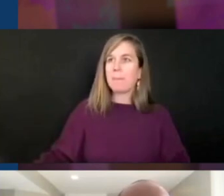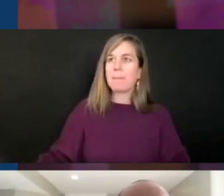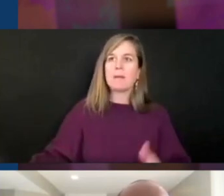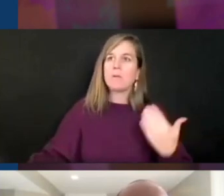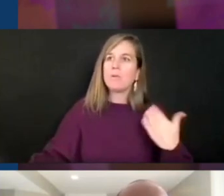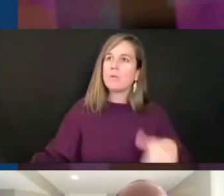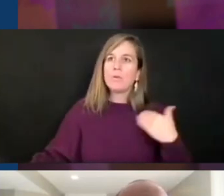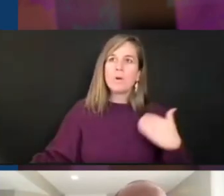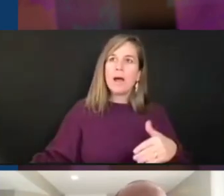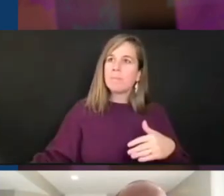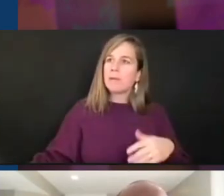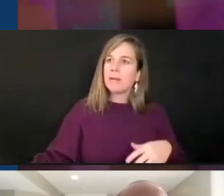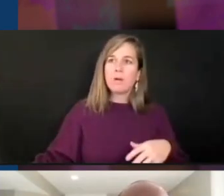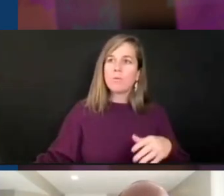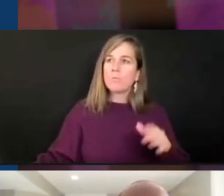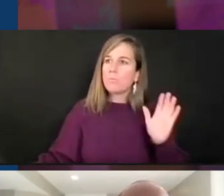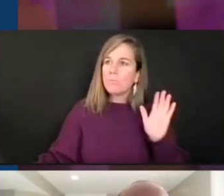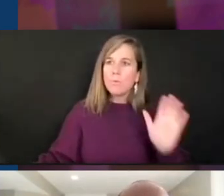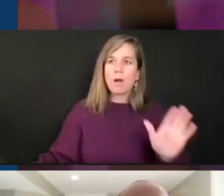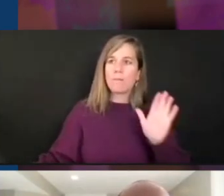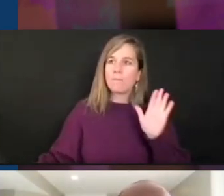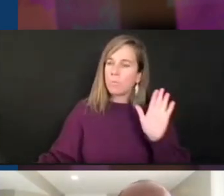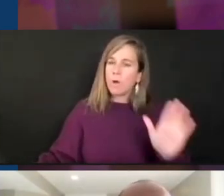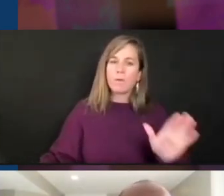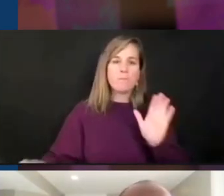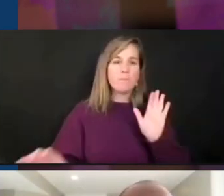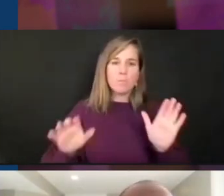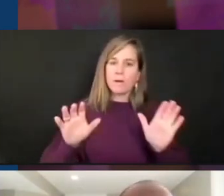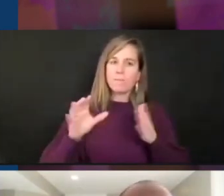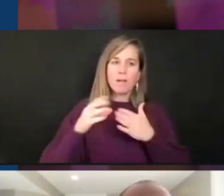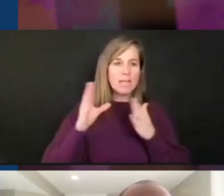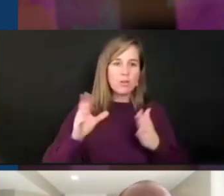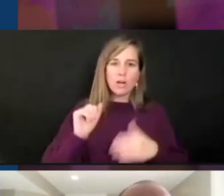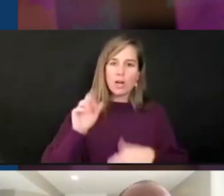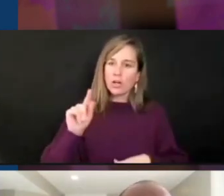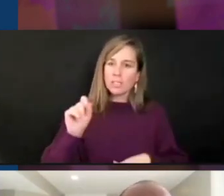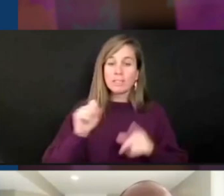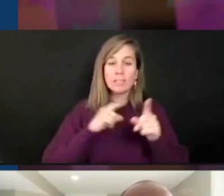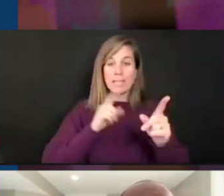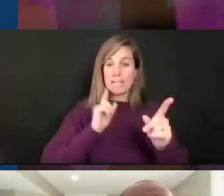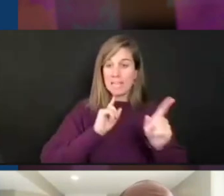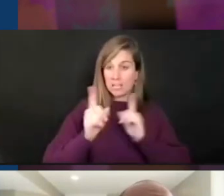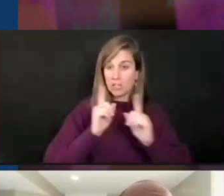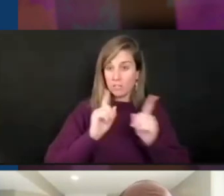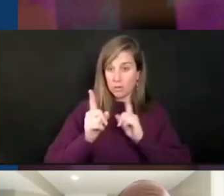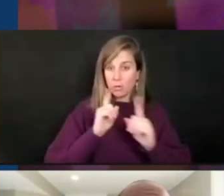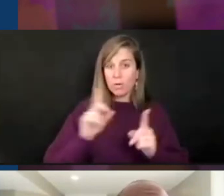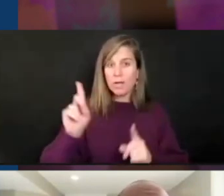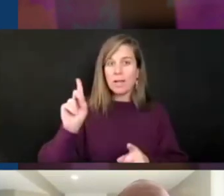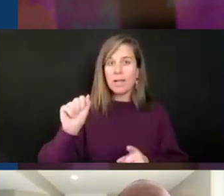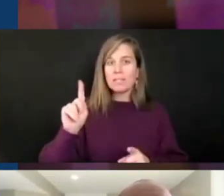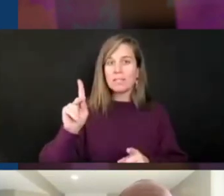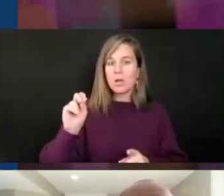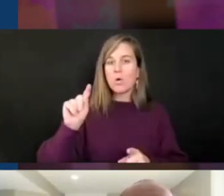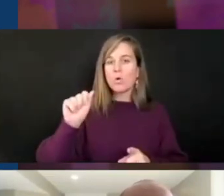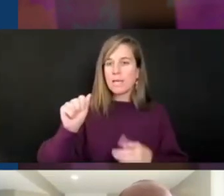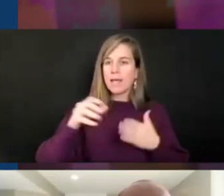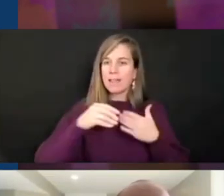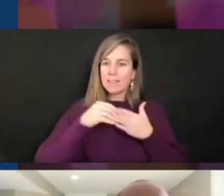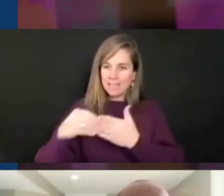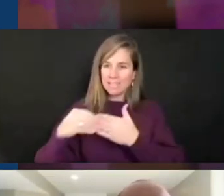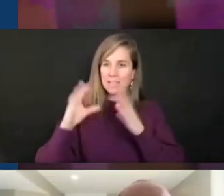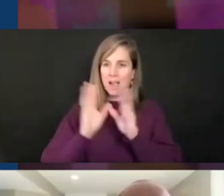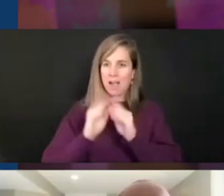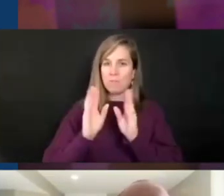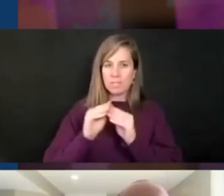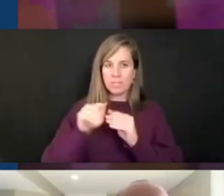artist and leader and thinker. In addition to his interview as part of this session, Dakota leads a conference session later